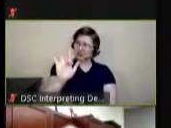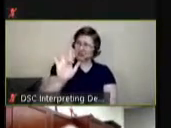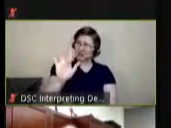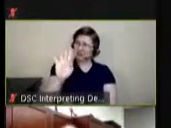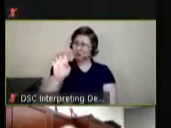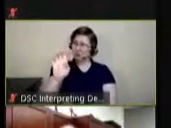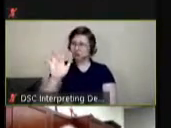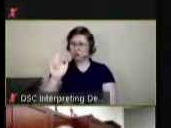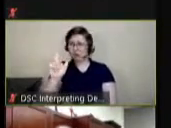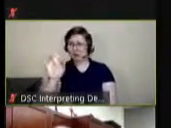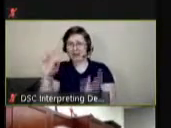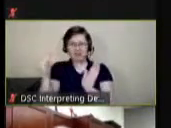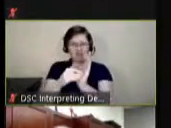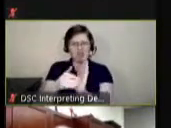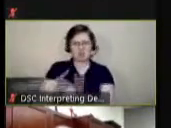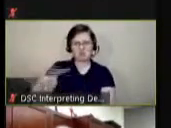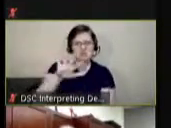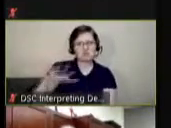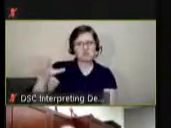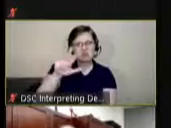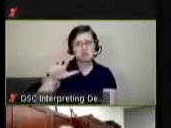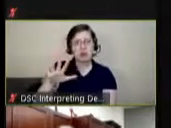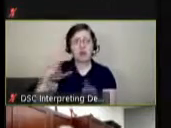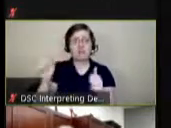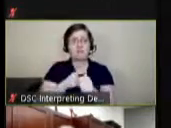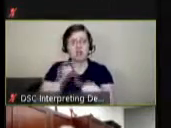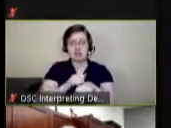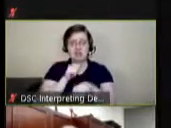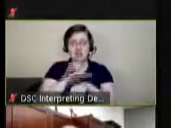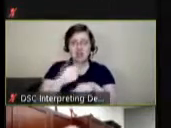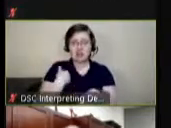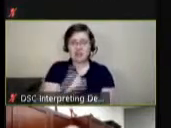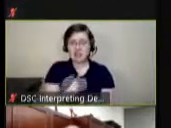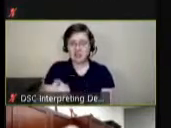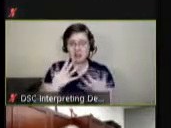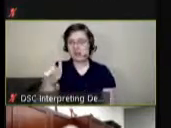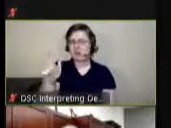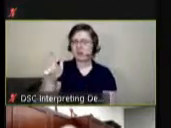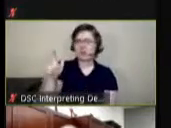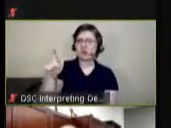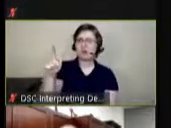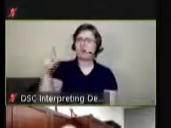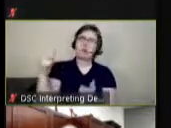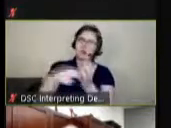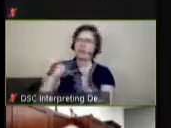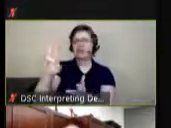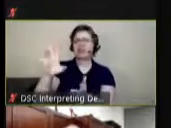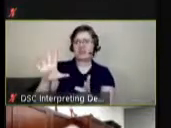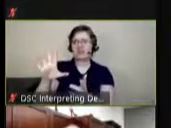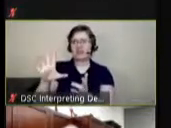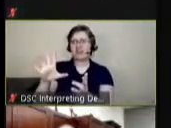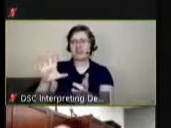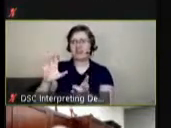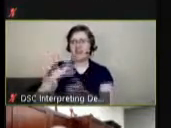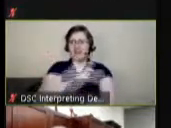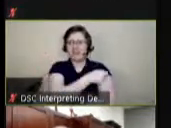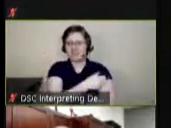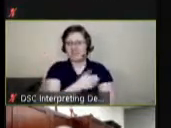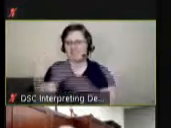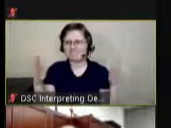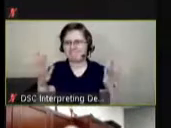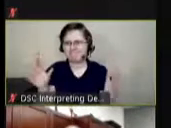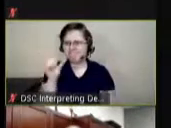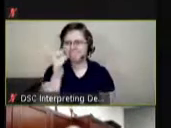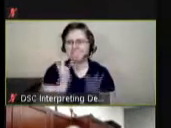428,000. Our first shipment was 2,700 doses. So really a drop in the bucket. That came right